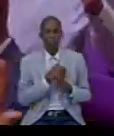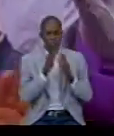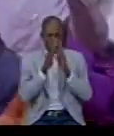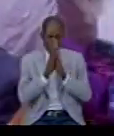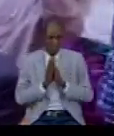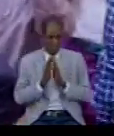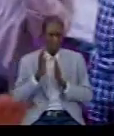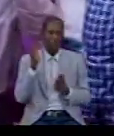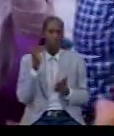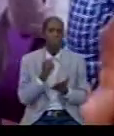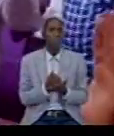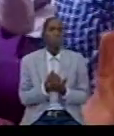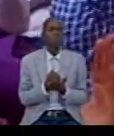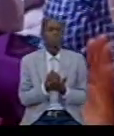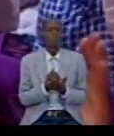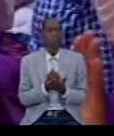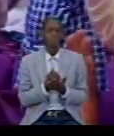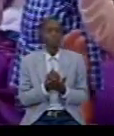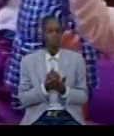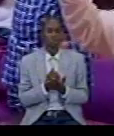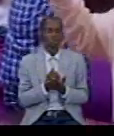pray.